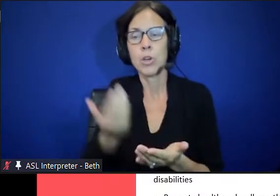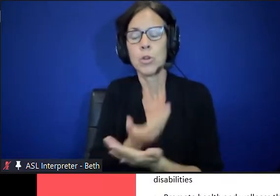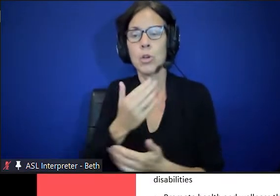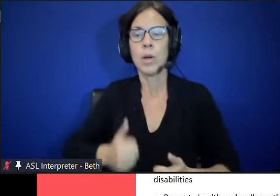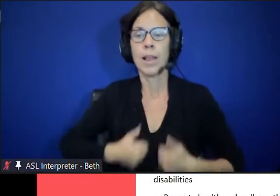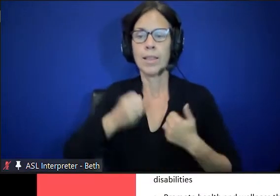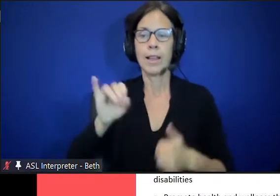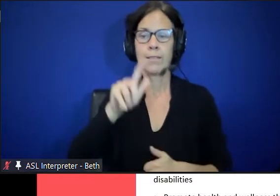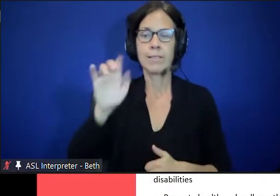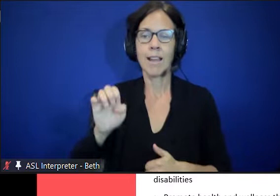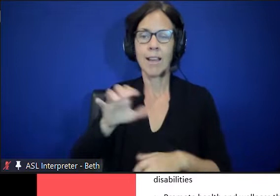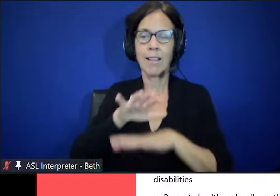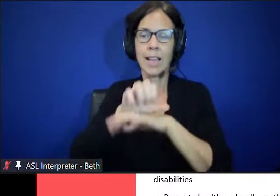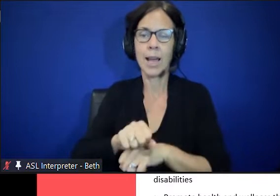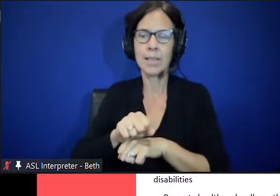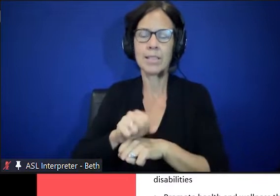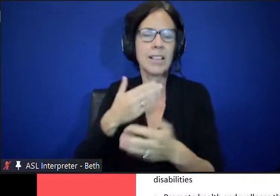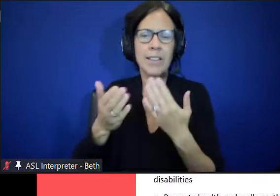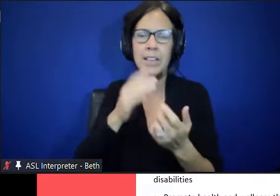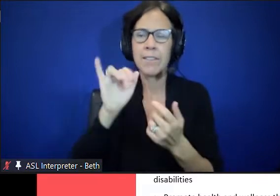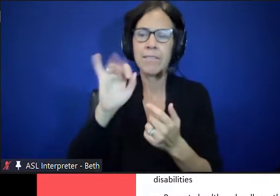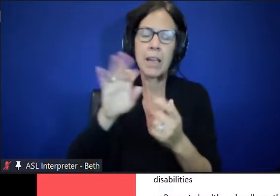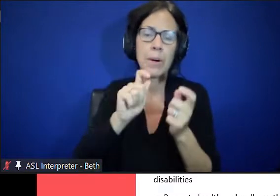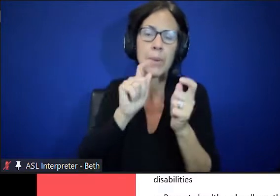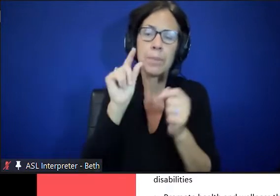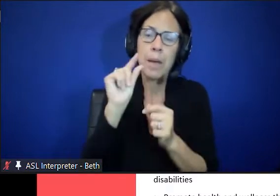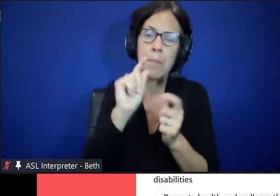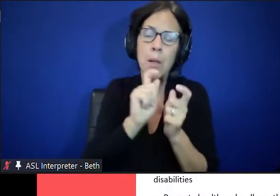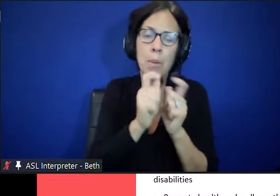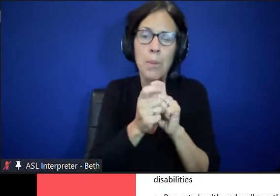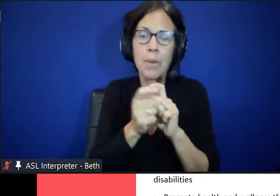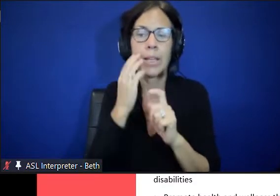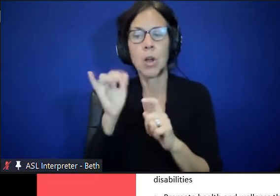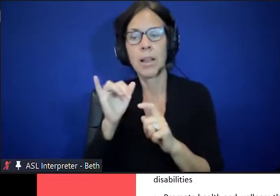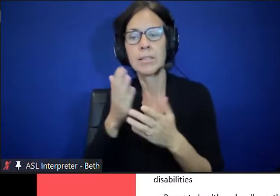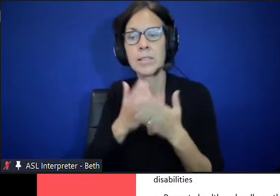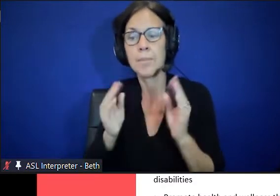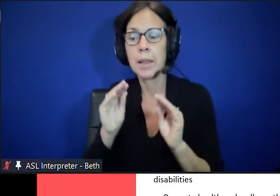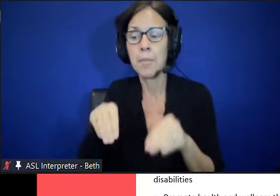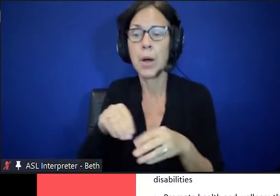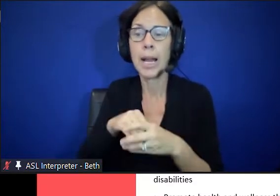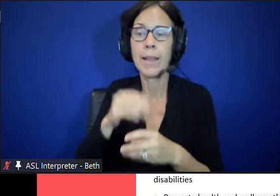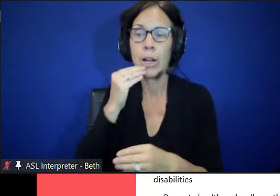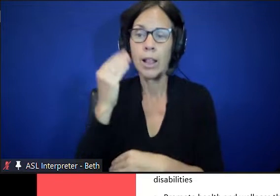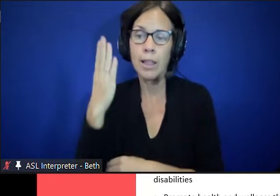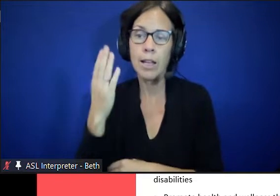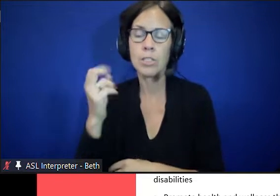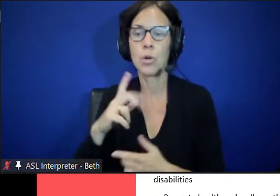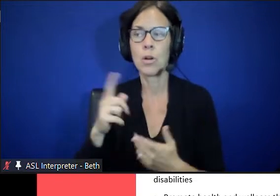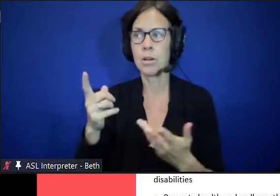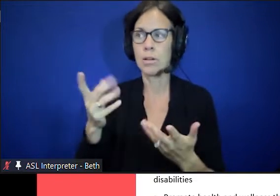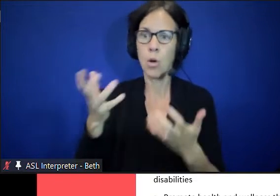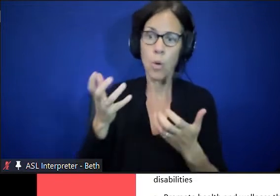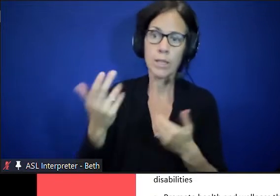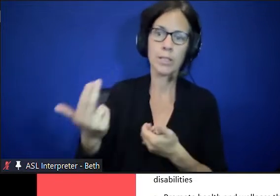even if they were just small tweaks to what they were packing in their lunch or actually wanting to join